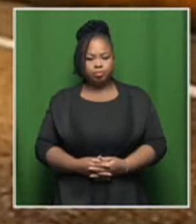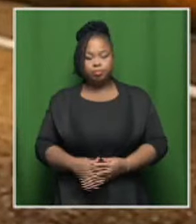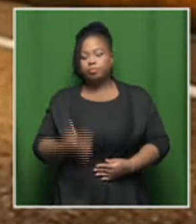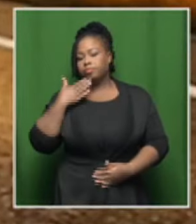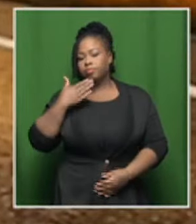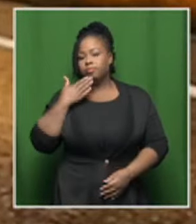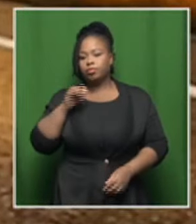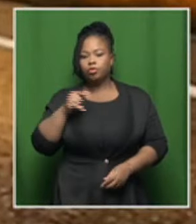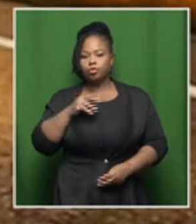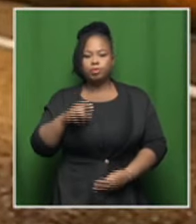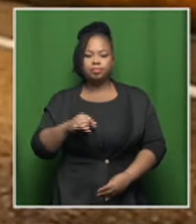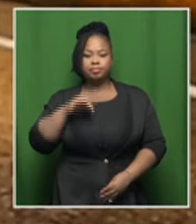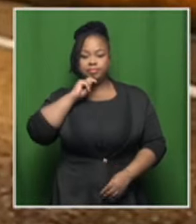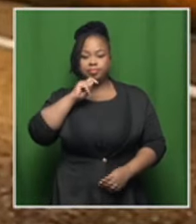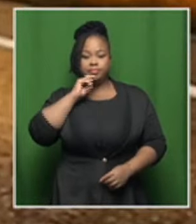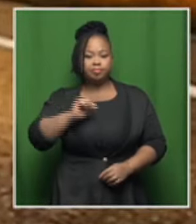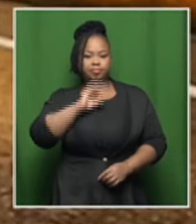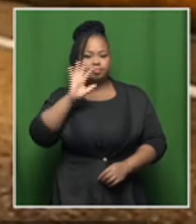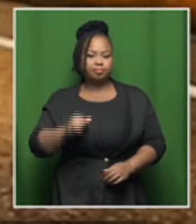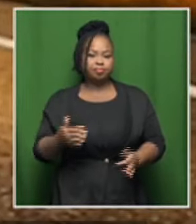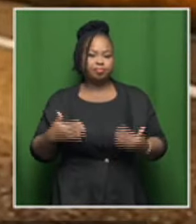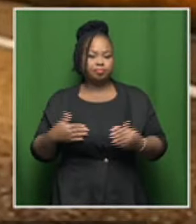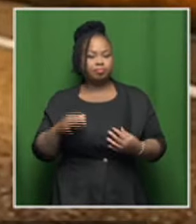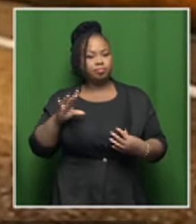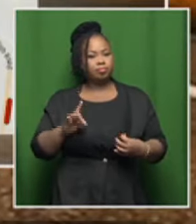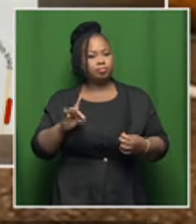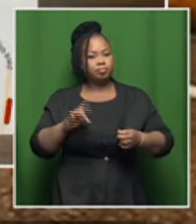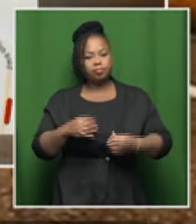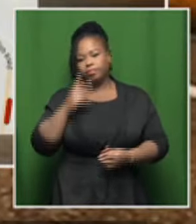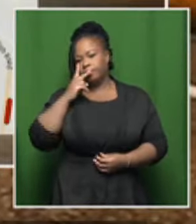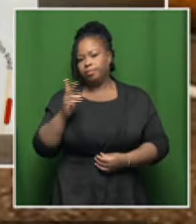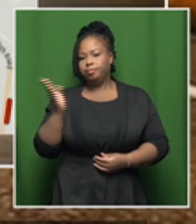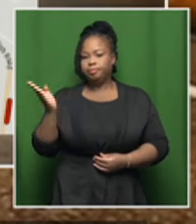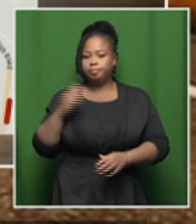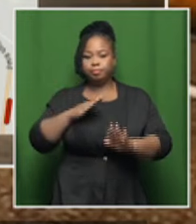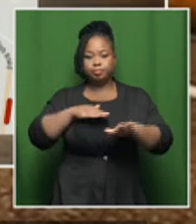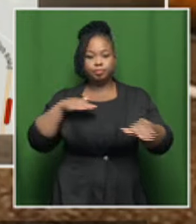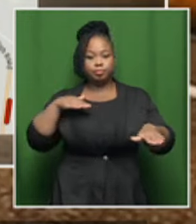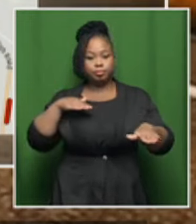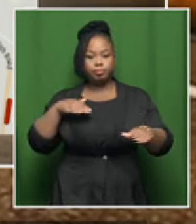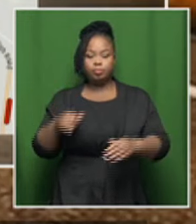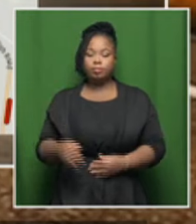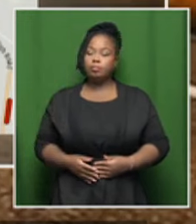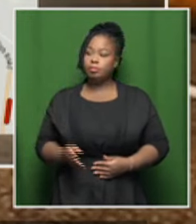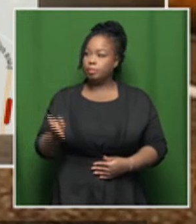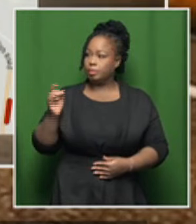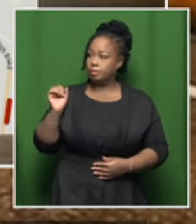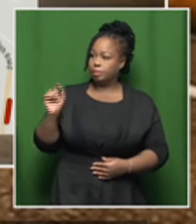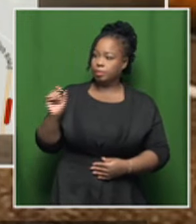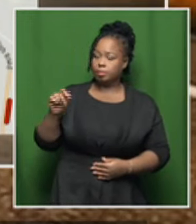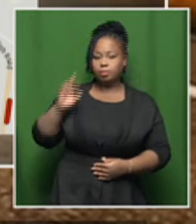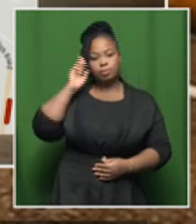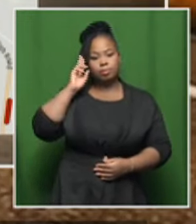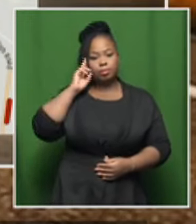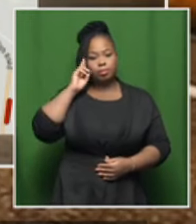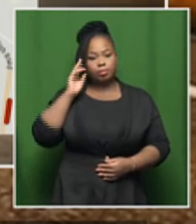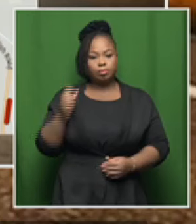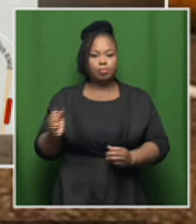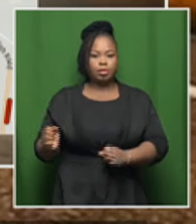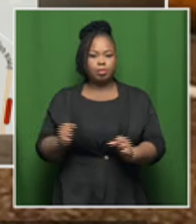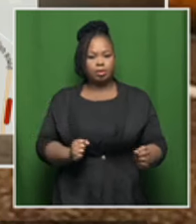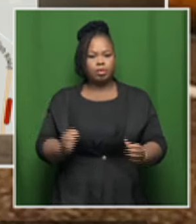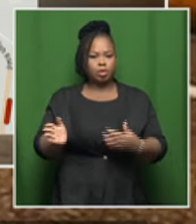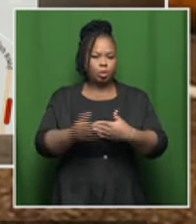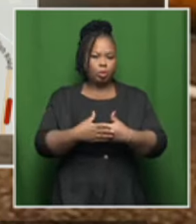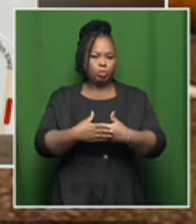Thanks, Joel. Good morning to you. Good morning, South Africa. Happy Tuesday. Our first look at traffic situations. Now, just want to remind you about some permanent lane